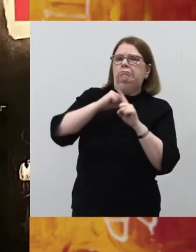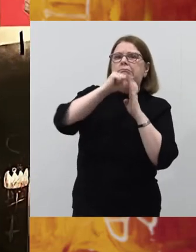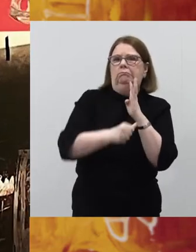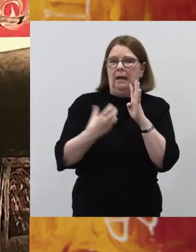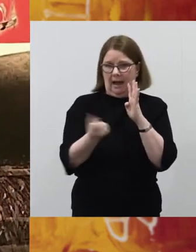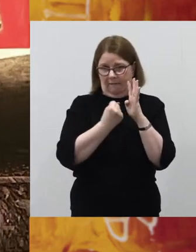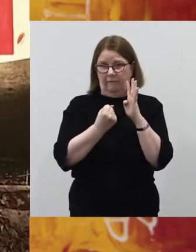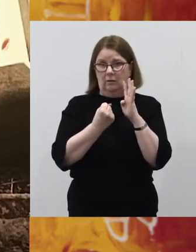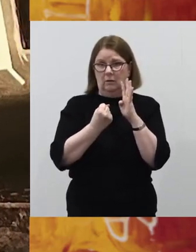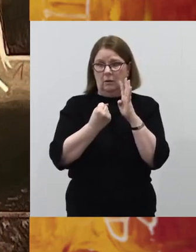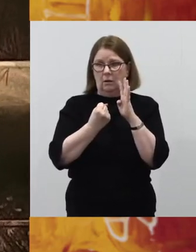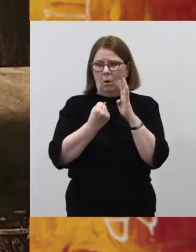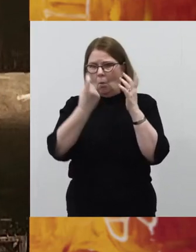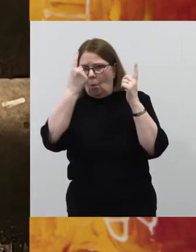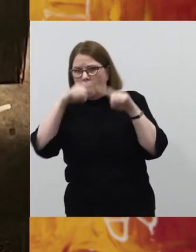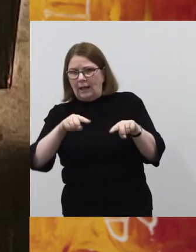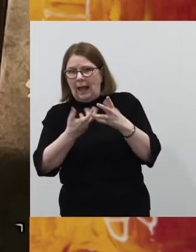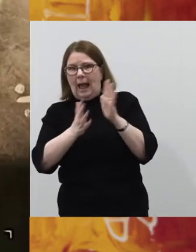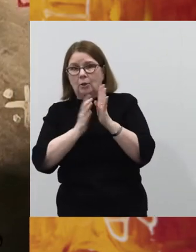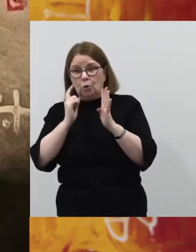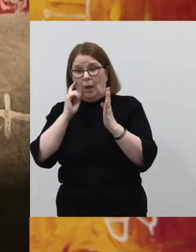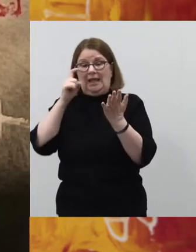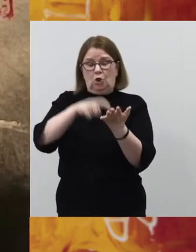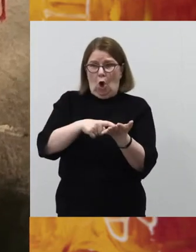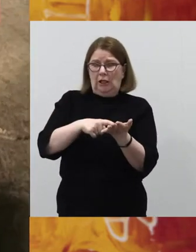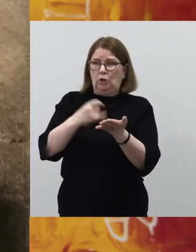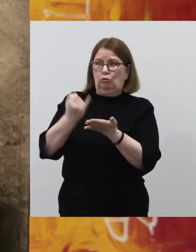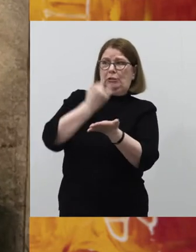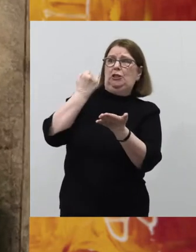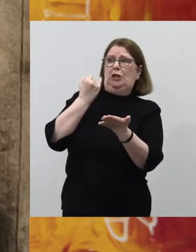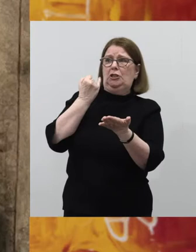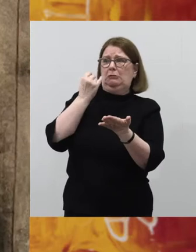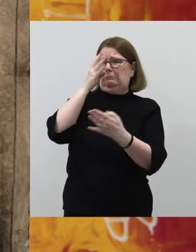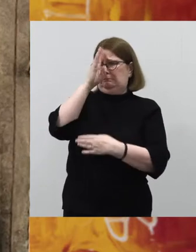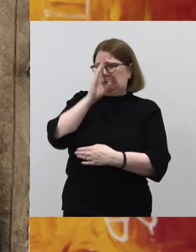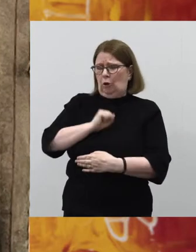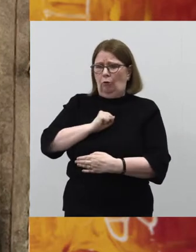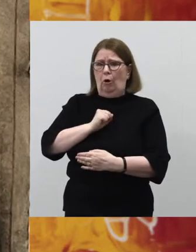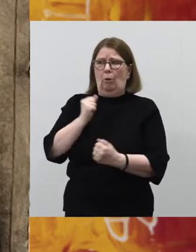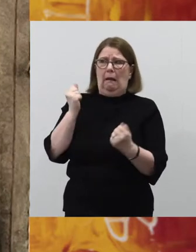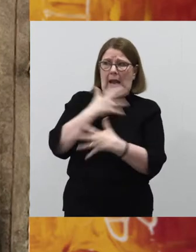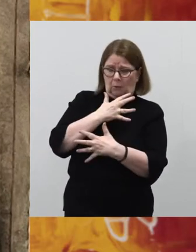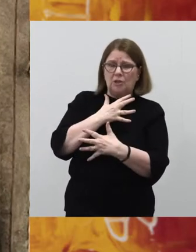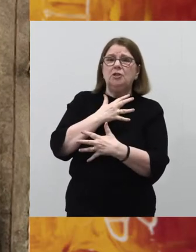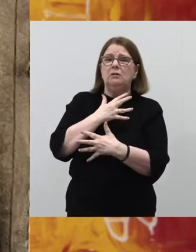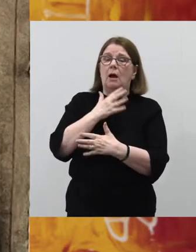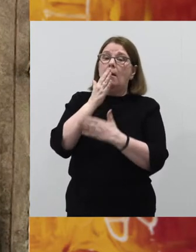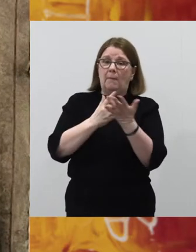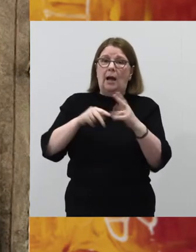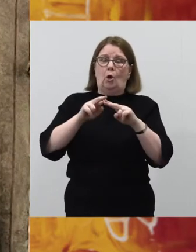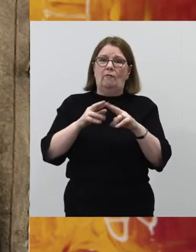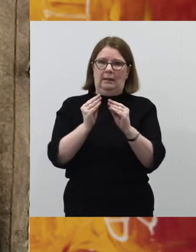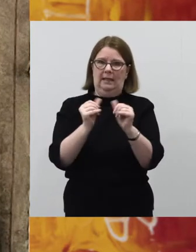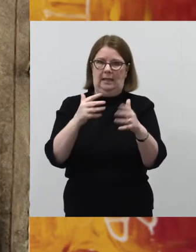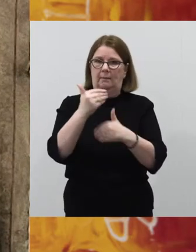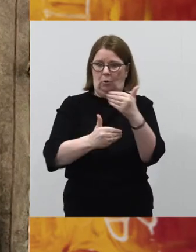Putting ideas out into the world, externalising the pain, fear, and distress is a powerful tool in making